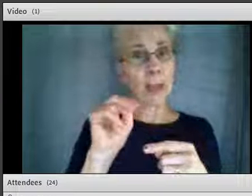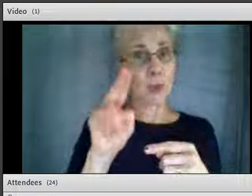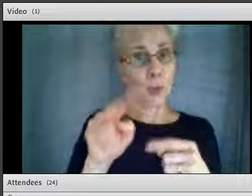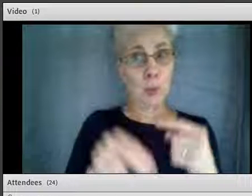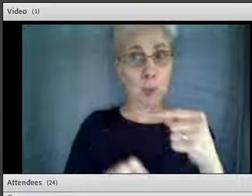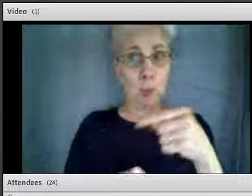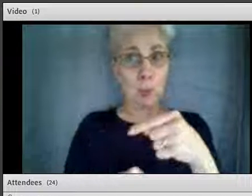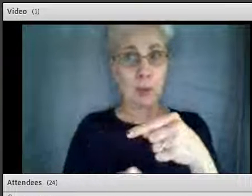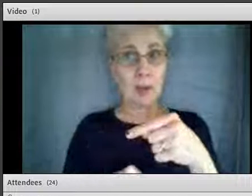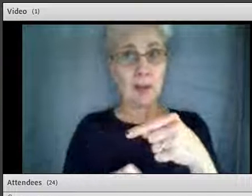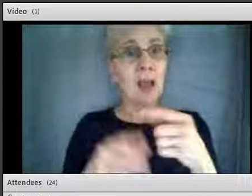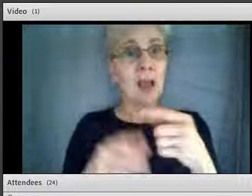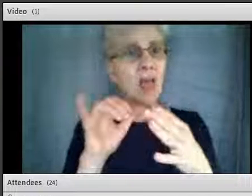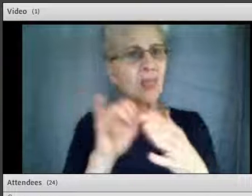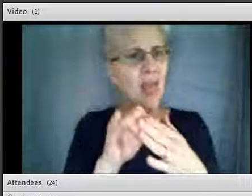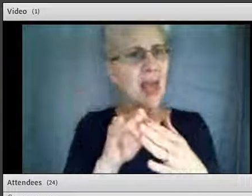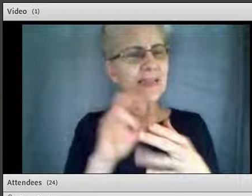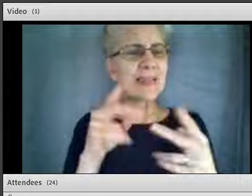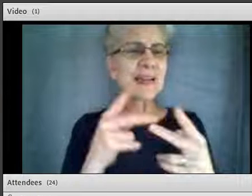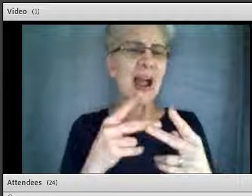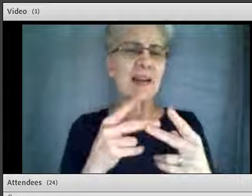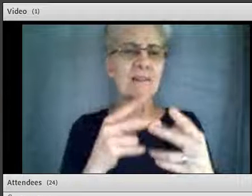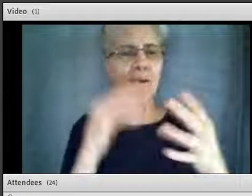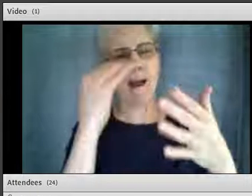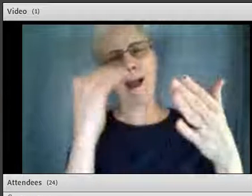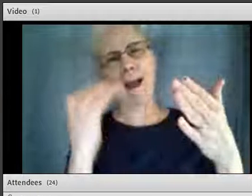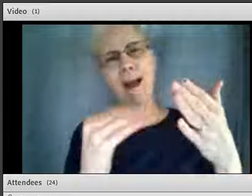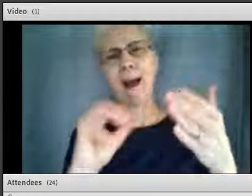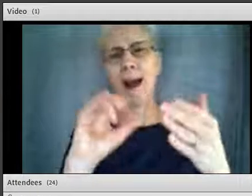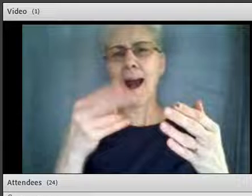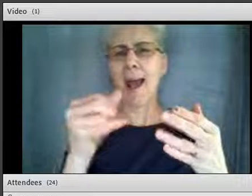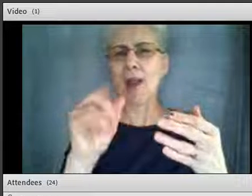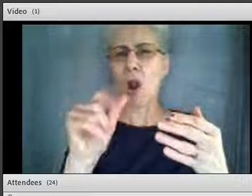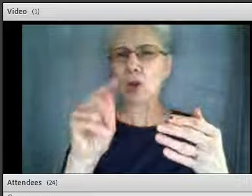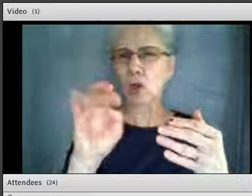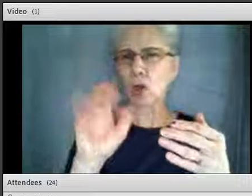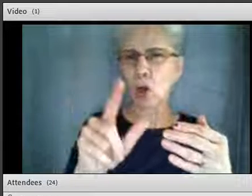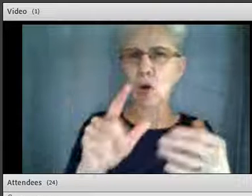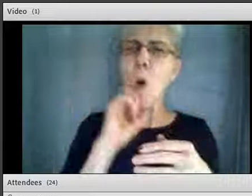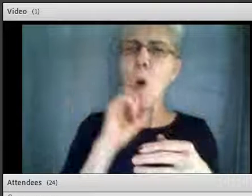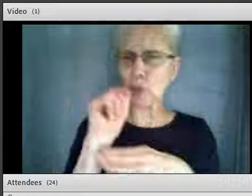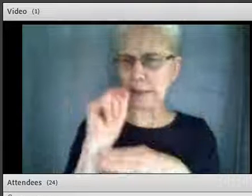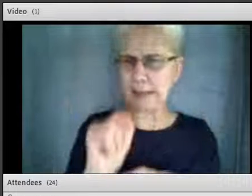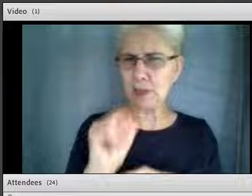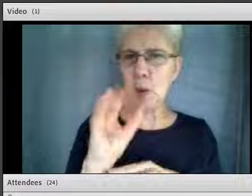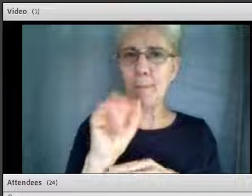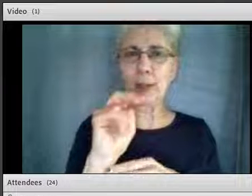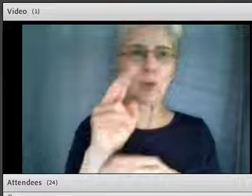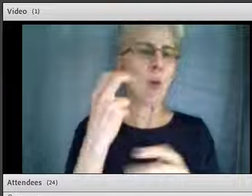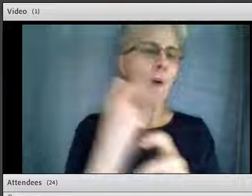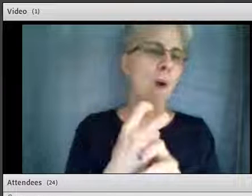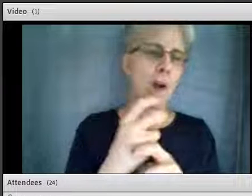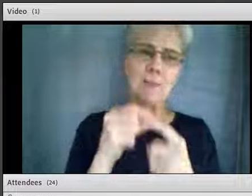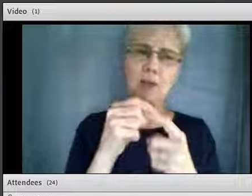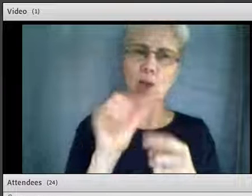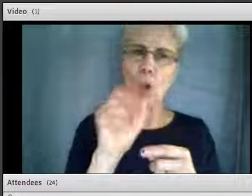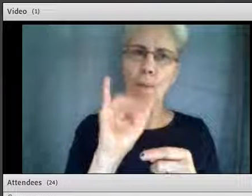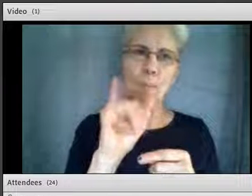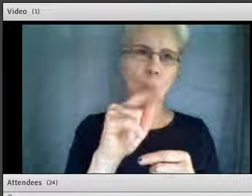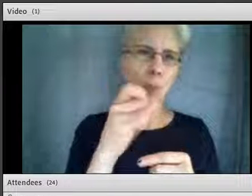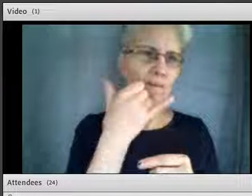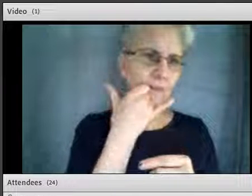a hierarchical menu here. This is the old traditional menus. They're very hard, especially on mobile, to use.